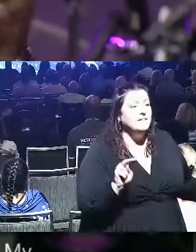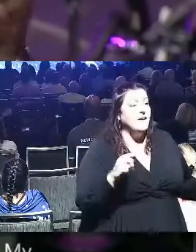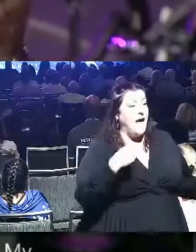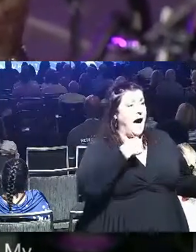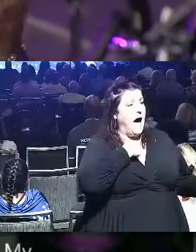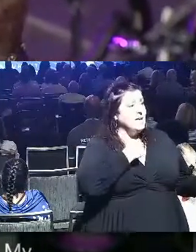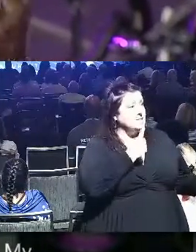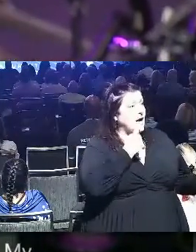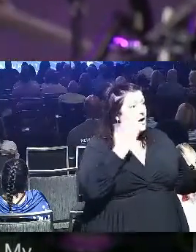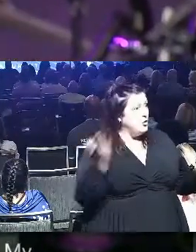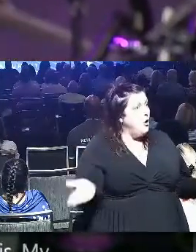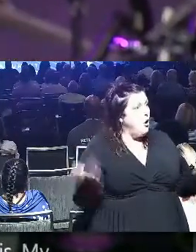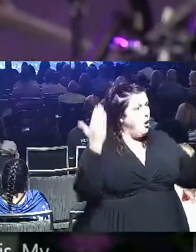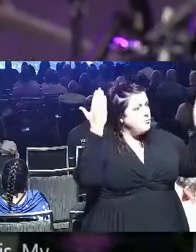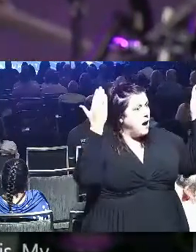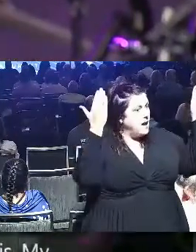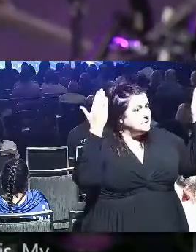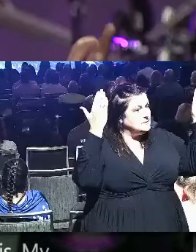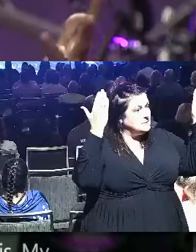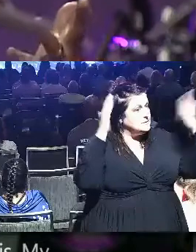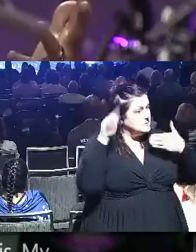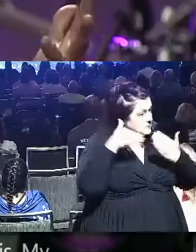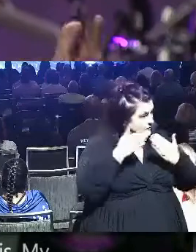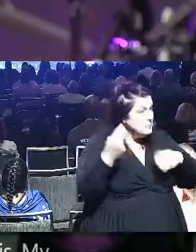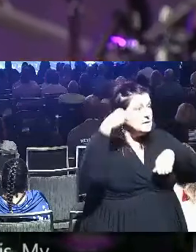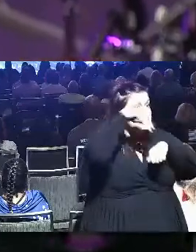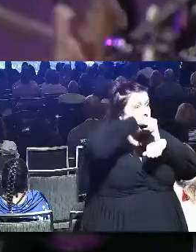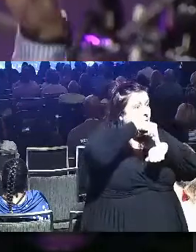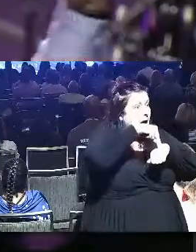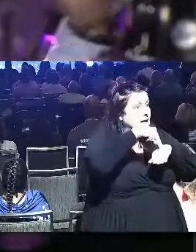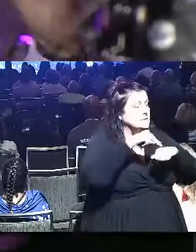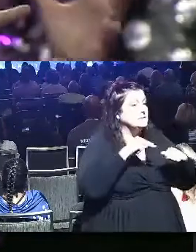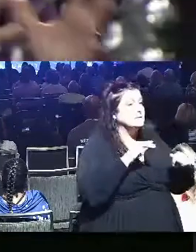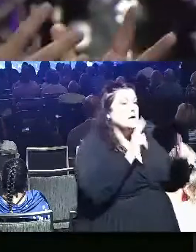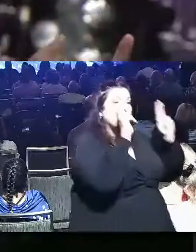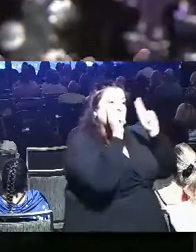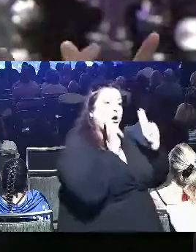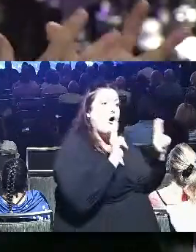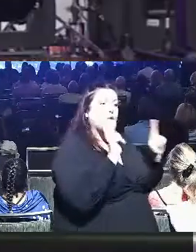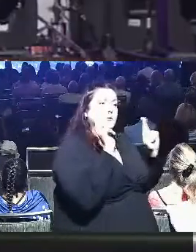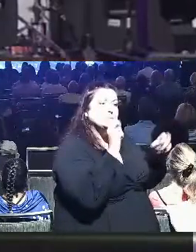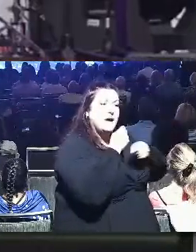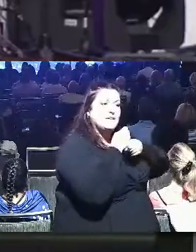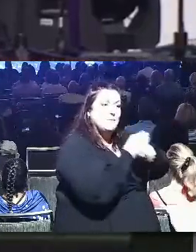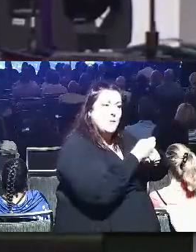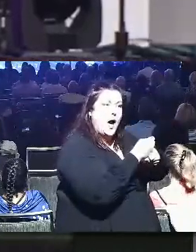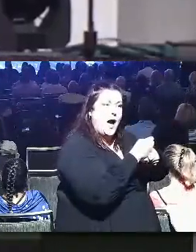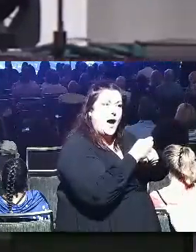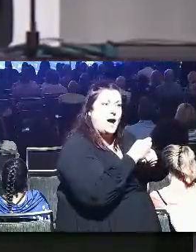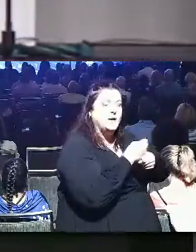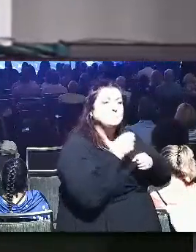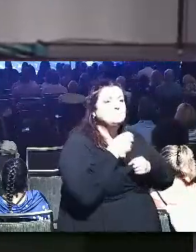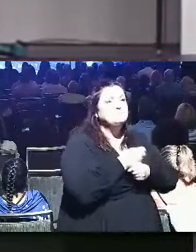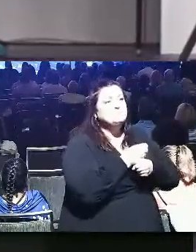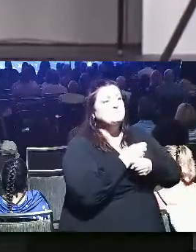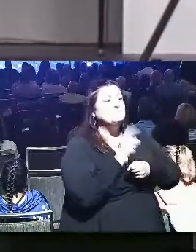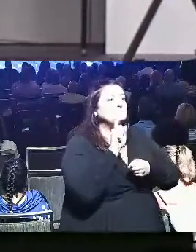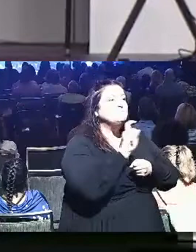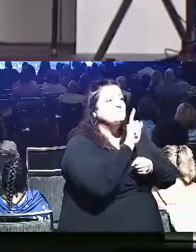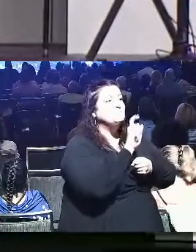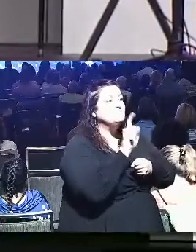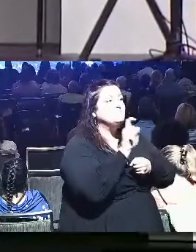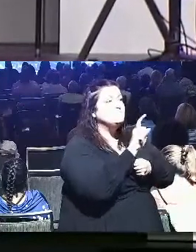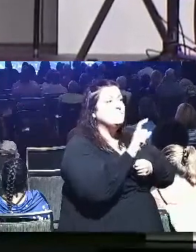rise. And everybody rises in honor and respect of that beautiful bride,